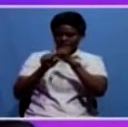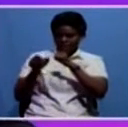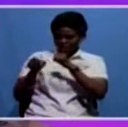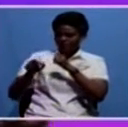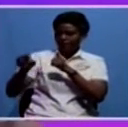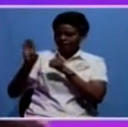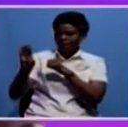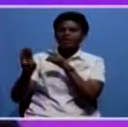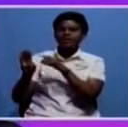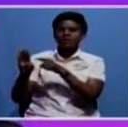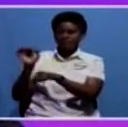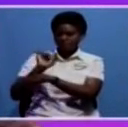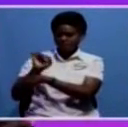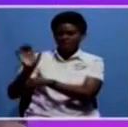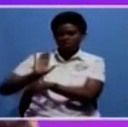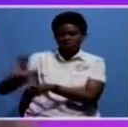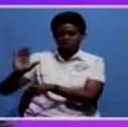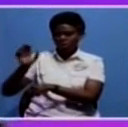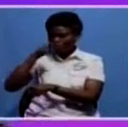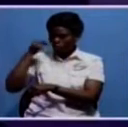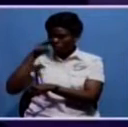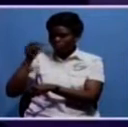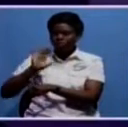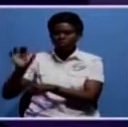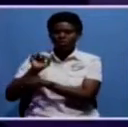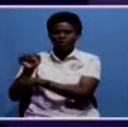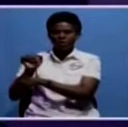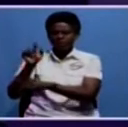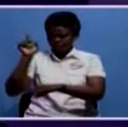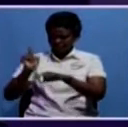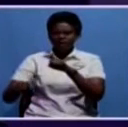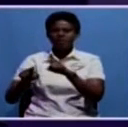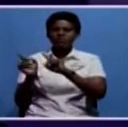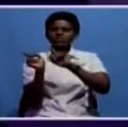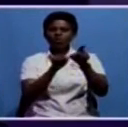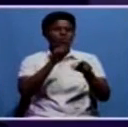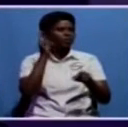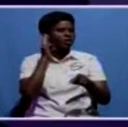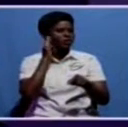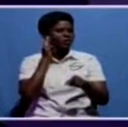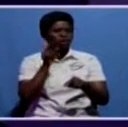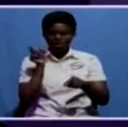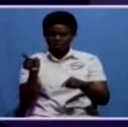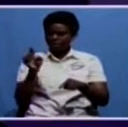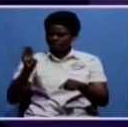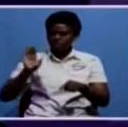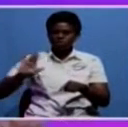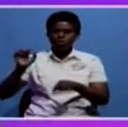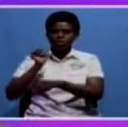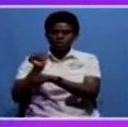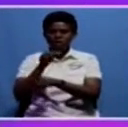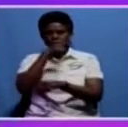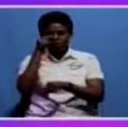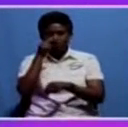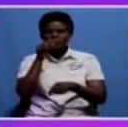B, the car he's driving, is a stolen vehicle, you're not going to go to the radio and say you believe it's a stolen vehicle because you've never